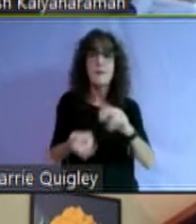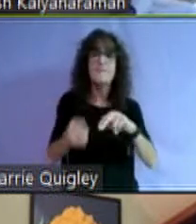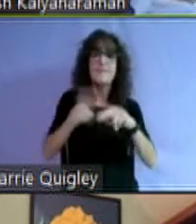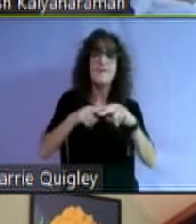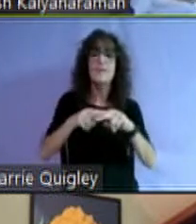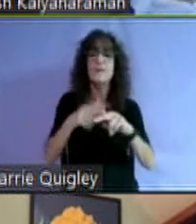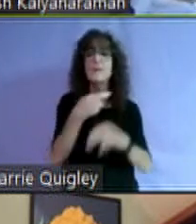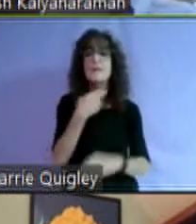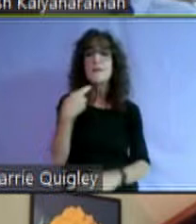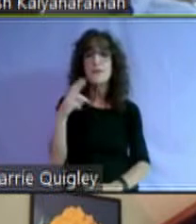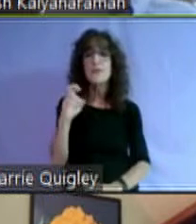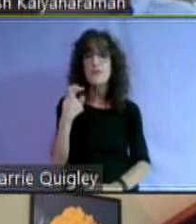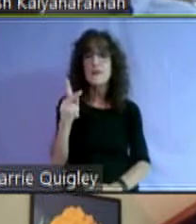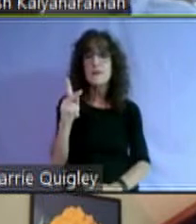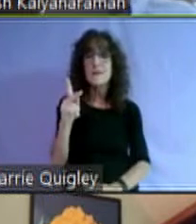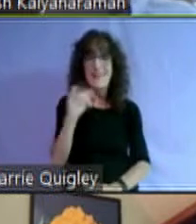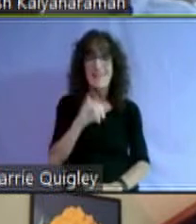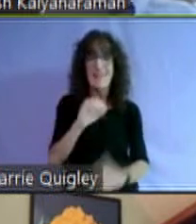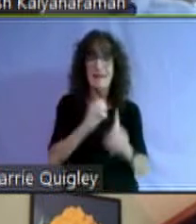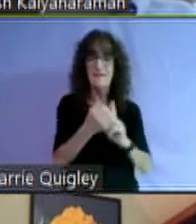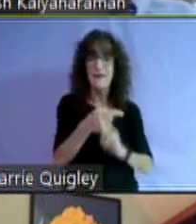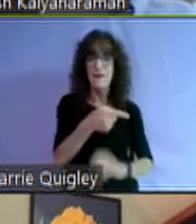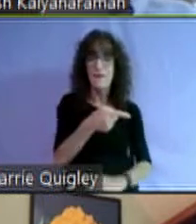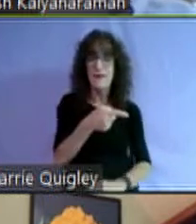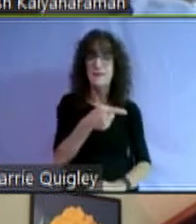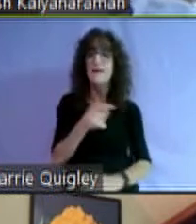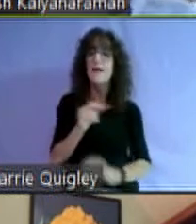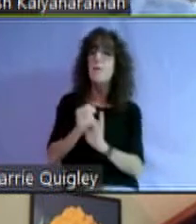that setting. Okay.